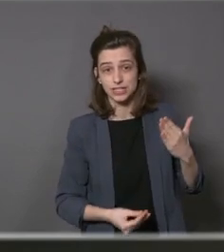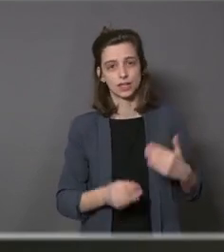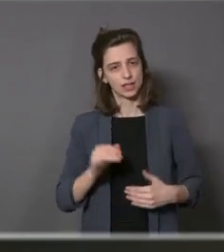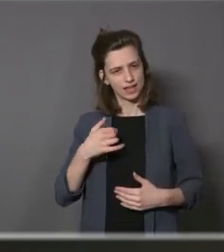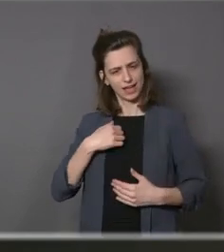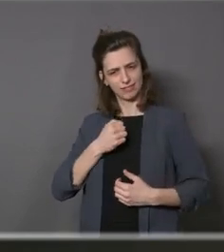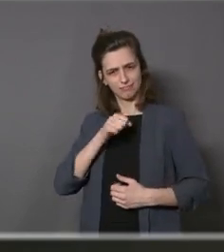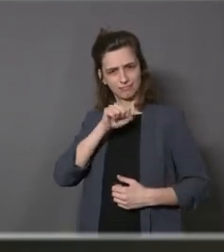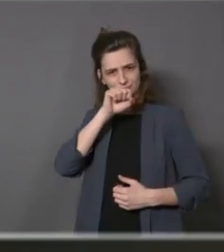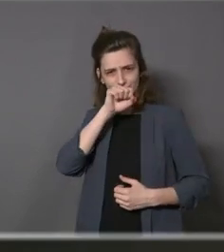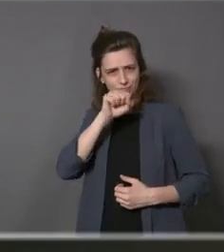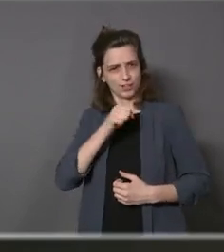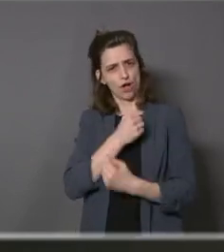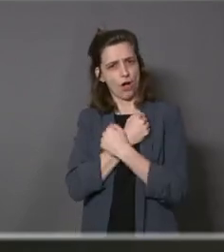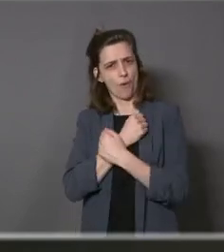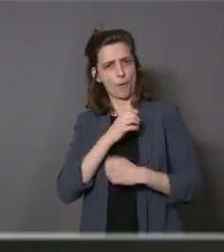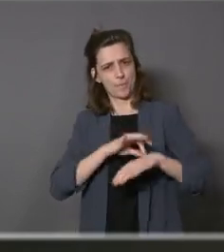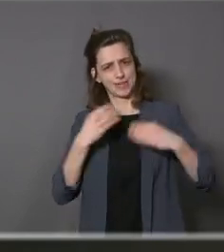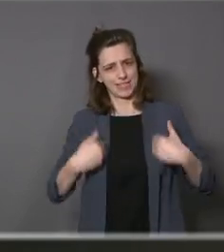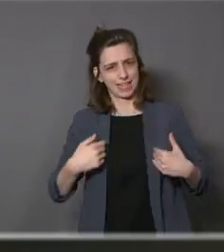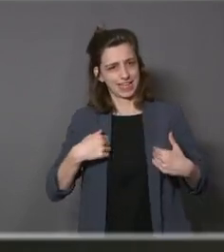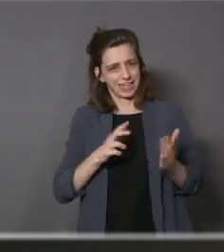way I could help.